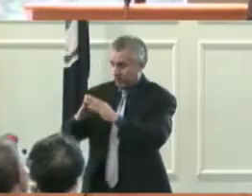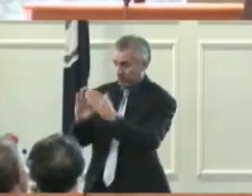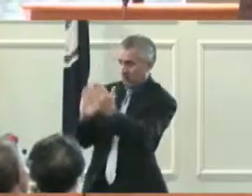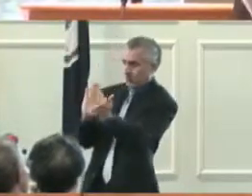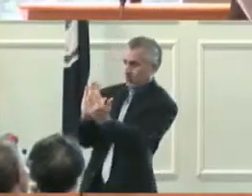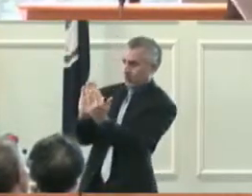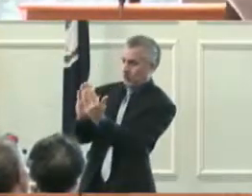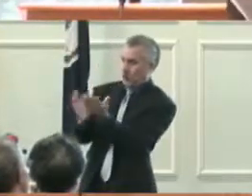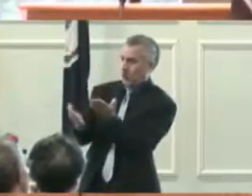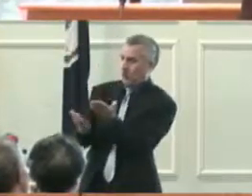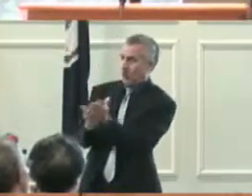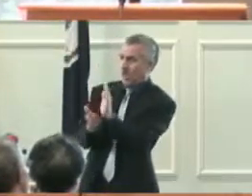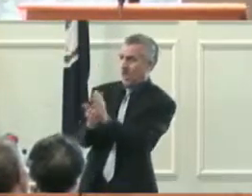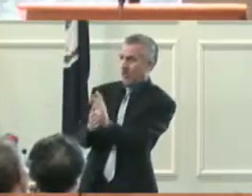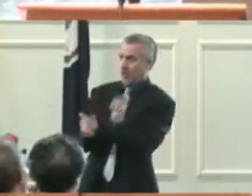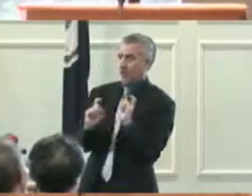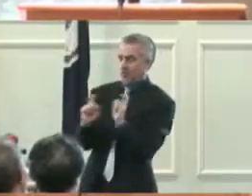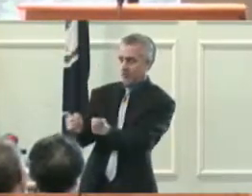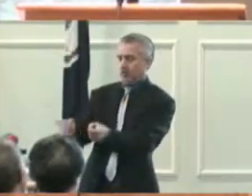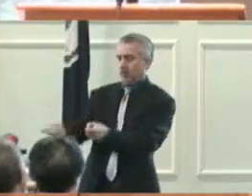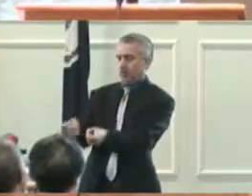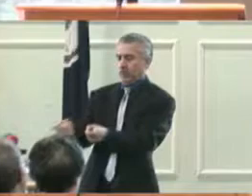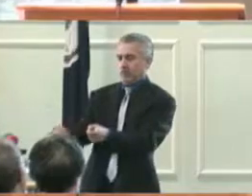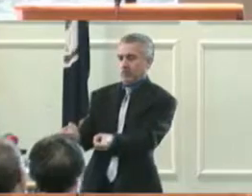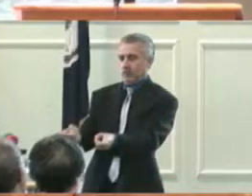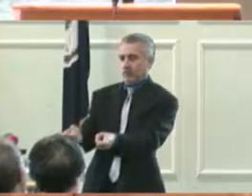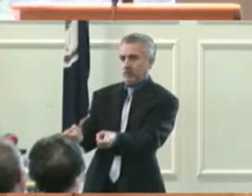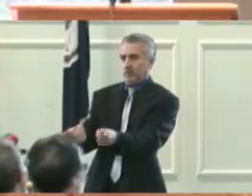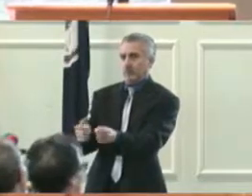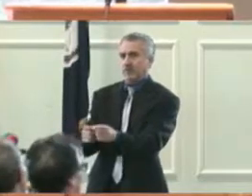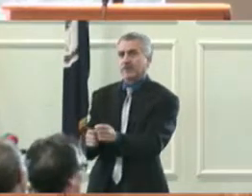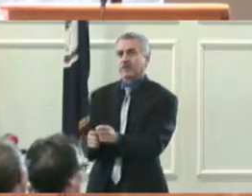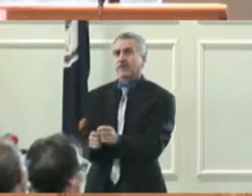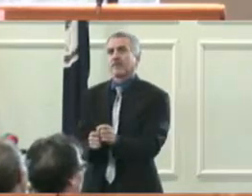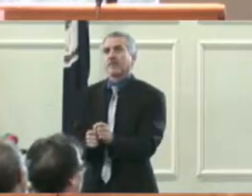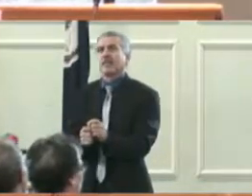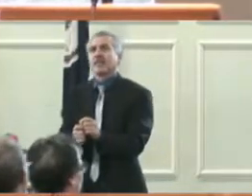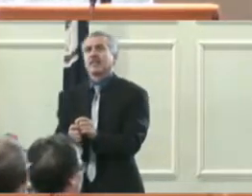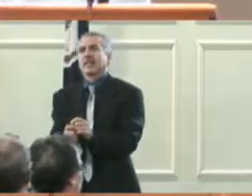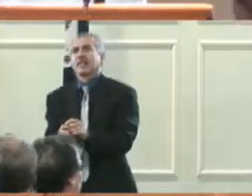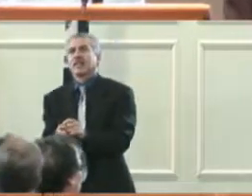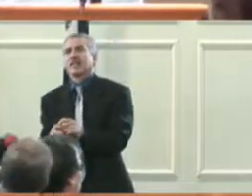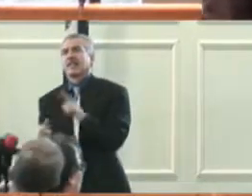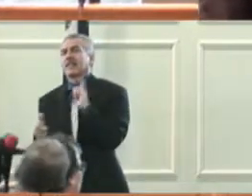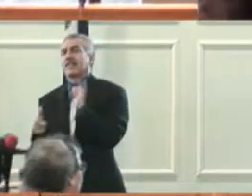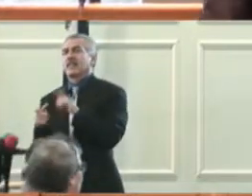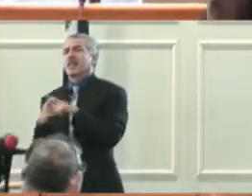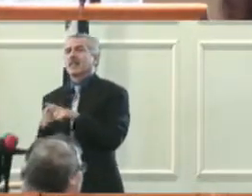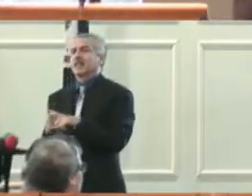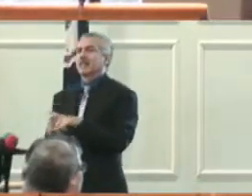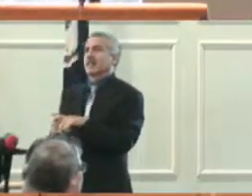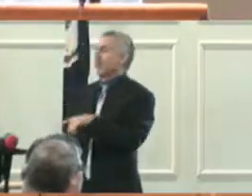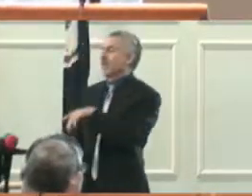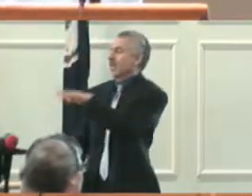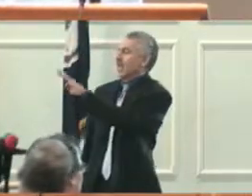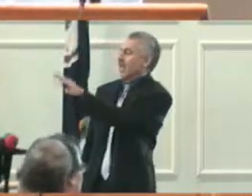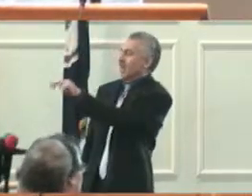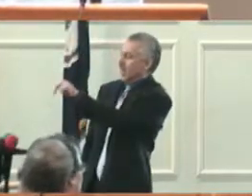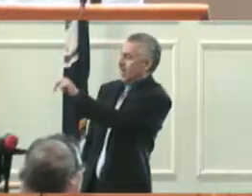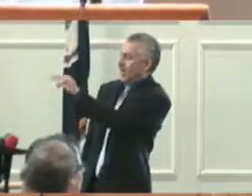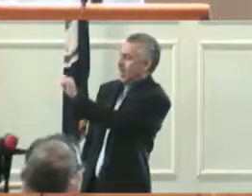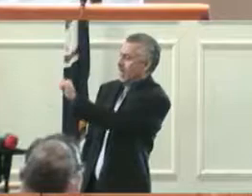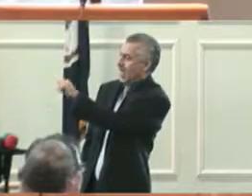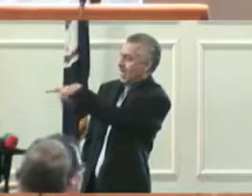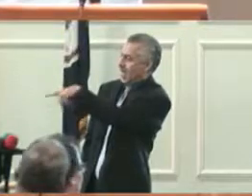to be allowed to reign. In 1798, Napoleon came into power, what they call the Renaissance,